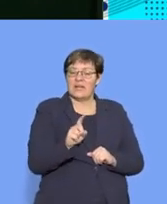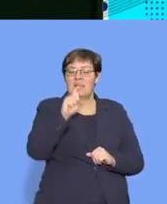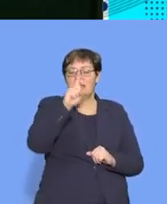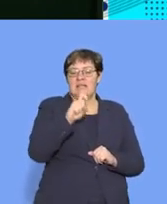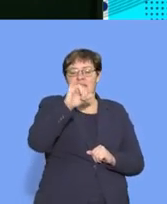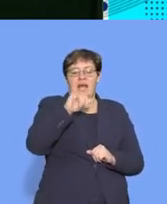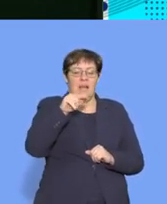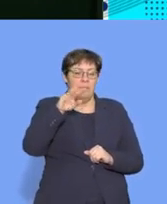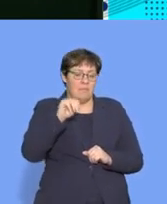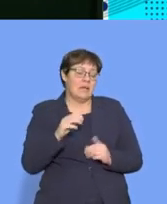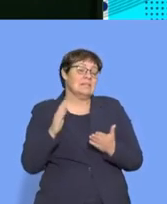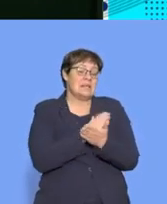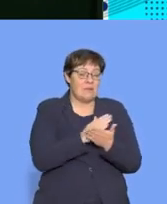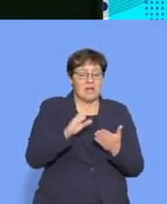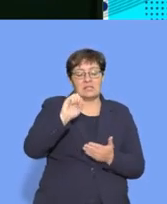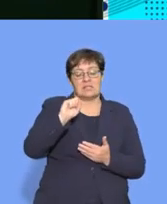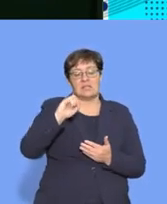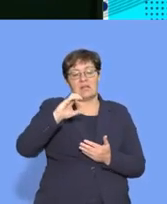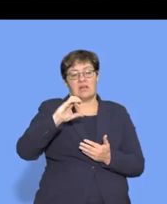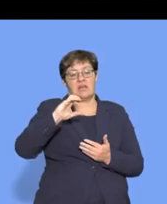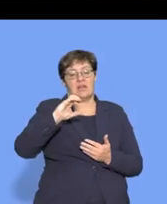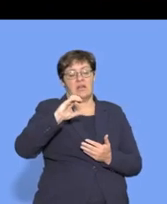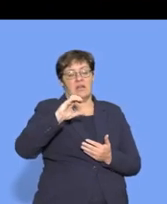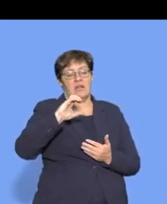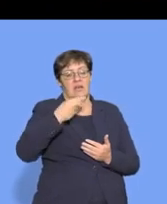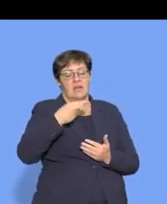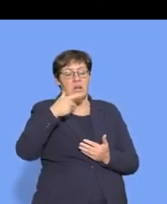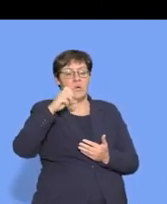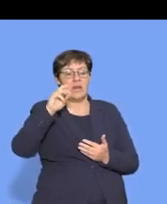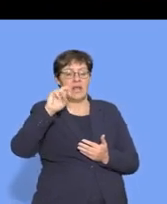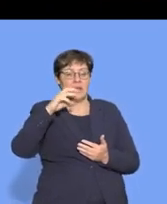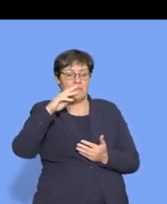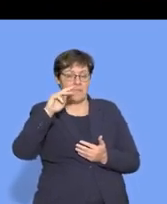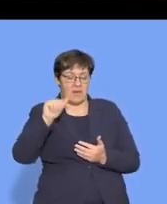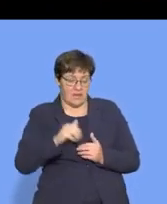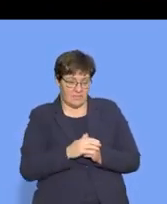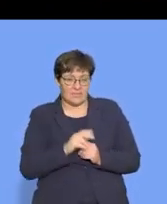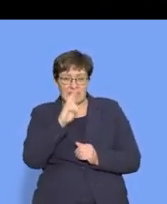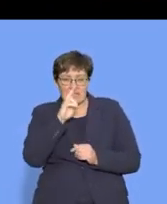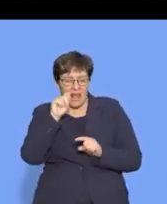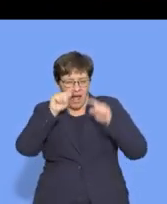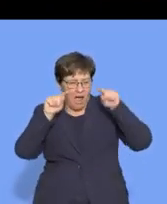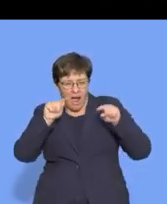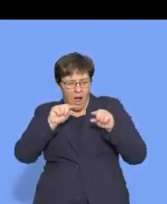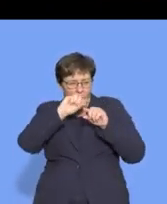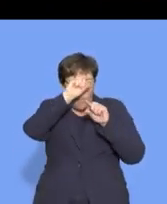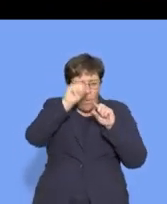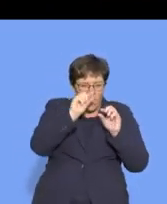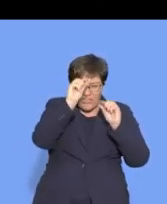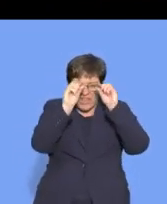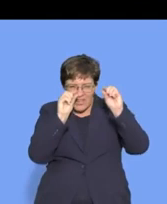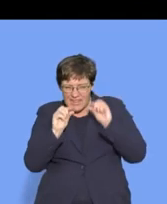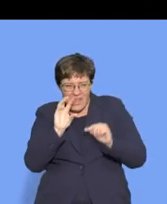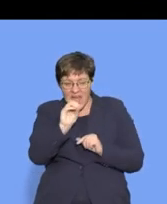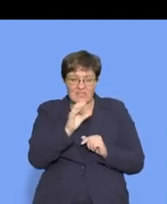xylem or sometimes sclerenchyma. So if we have a look, there are a whole lot of cells with thick walls, and